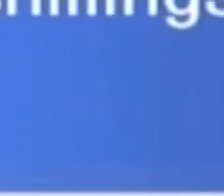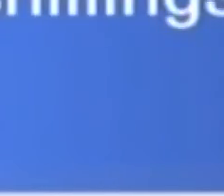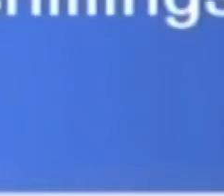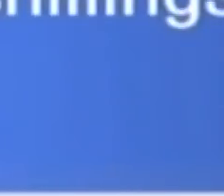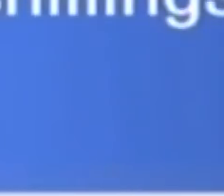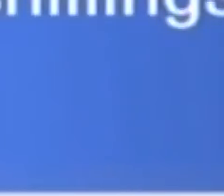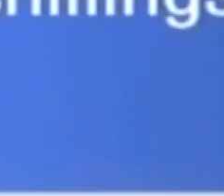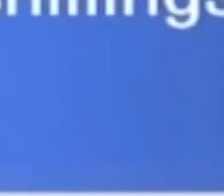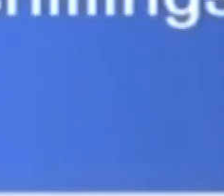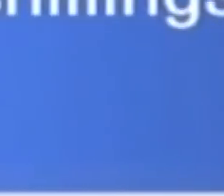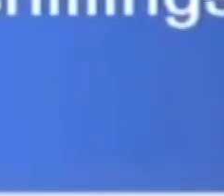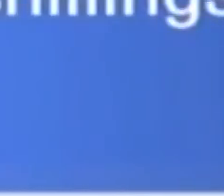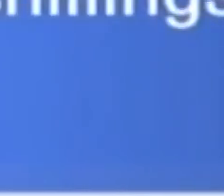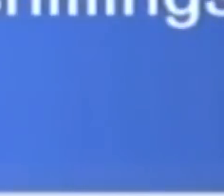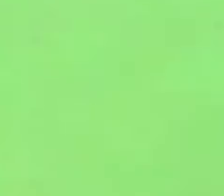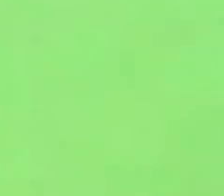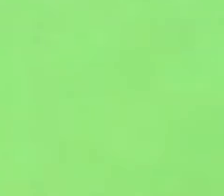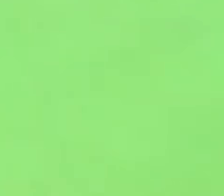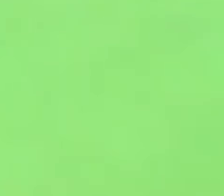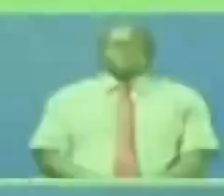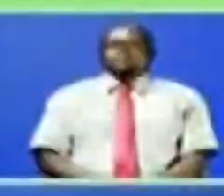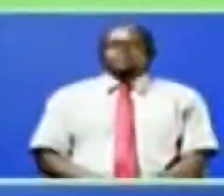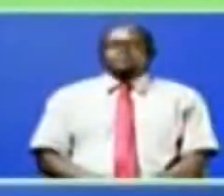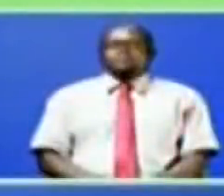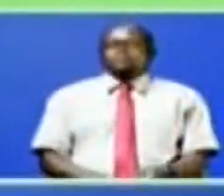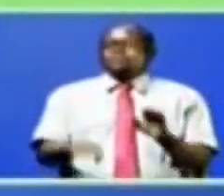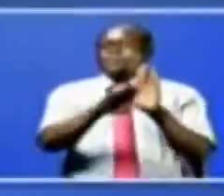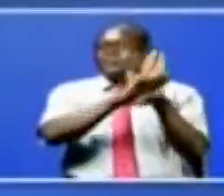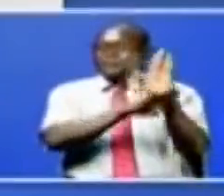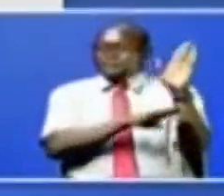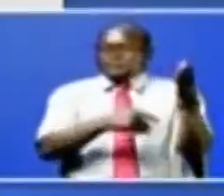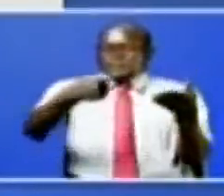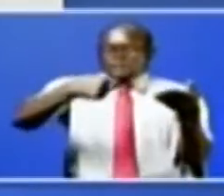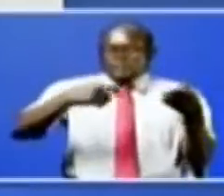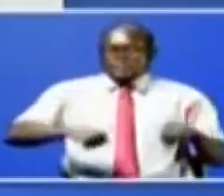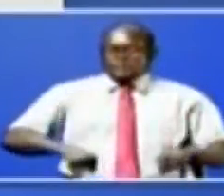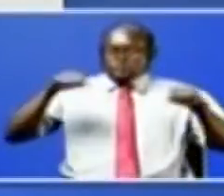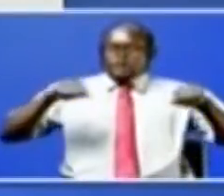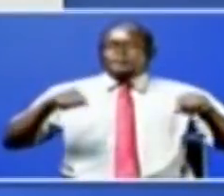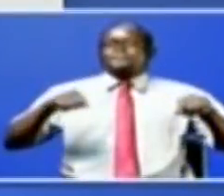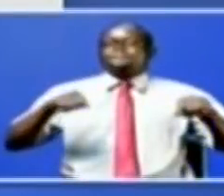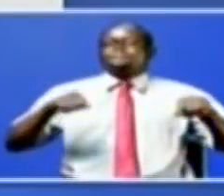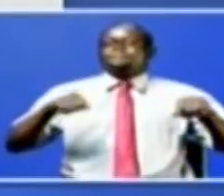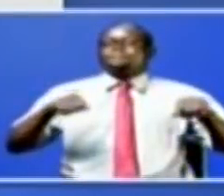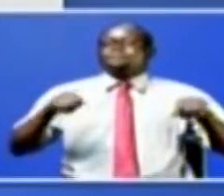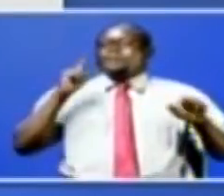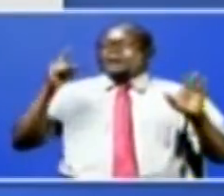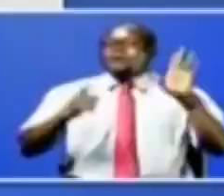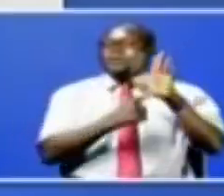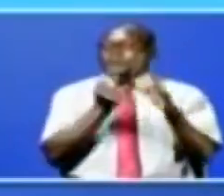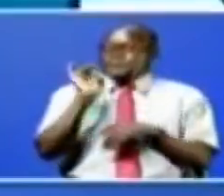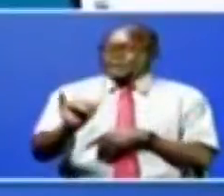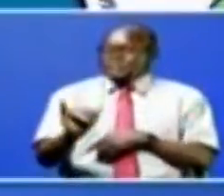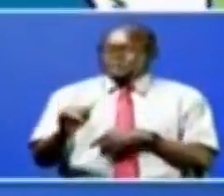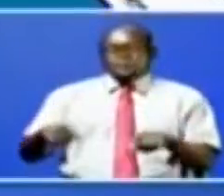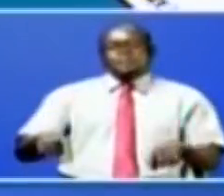during the run-up to the 2017 general election. In a statement signed by the chairman Wafula Chebukati, he acknowledges that the